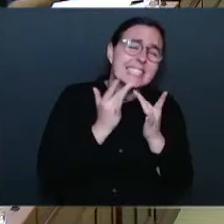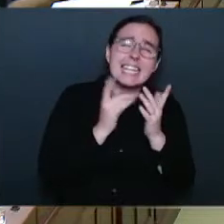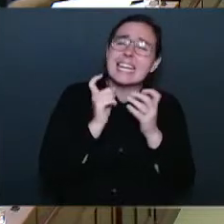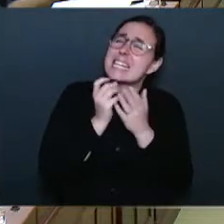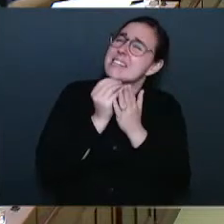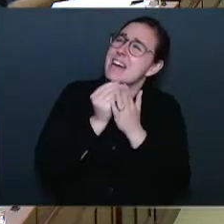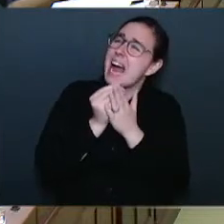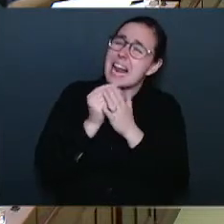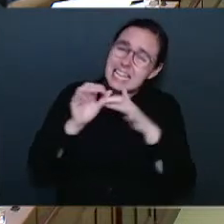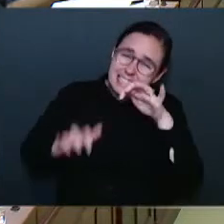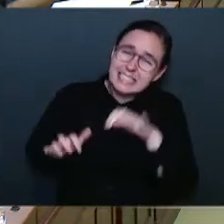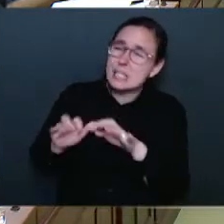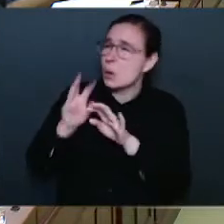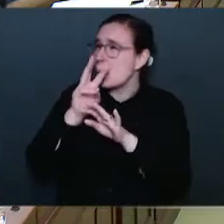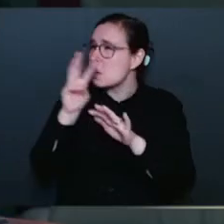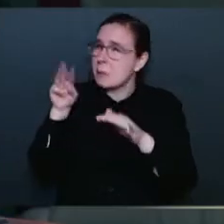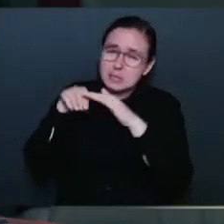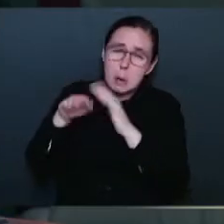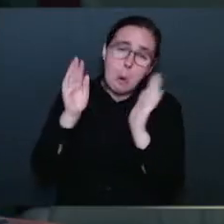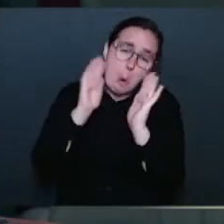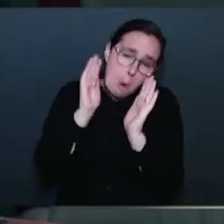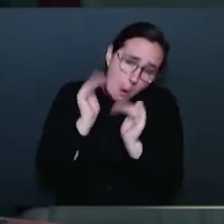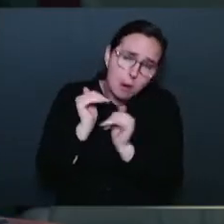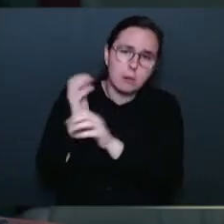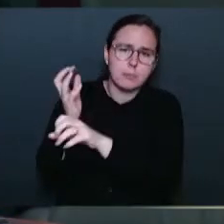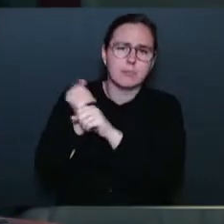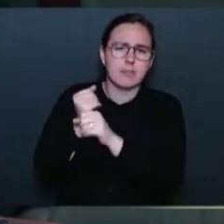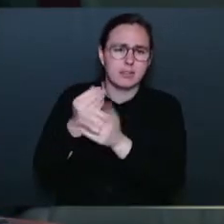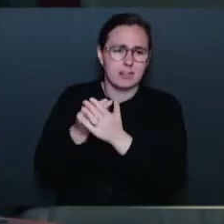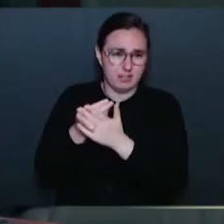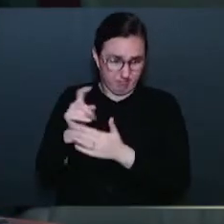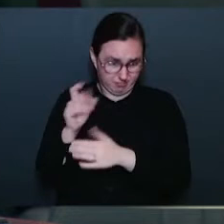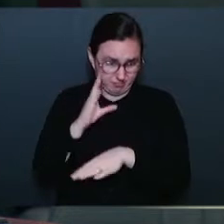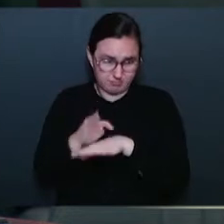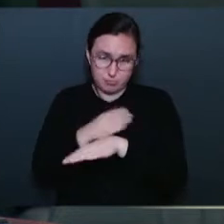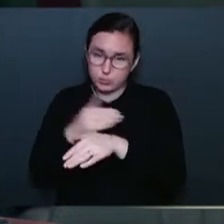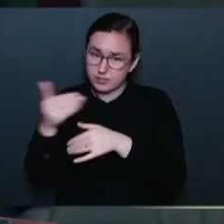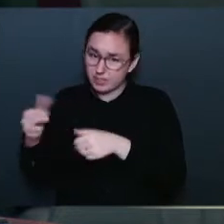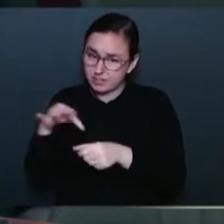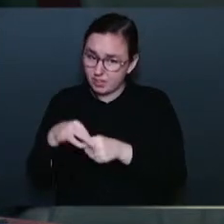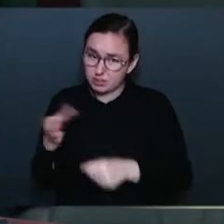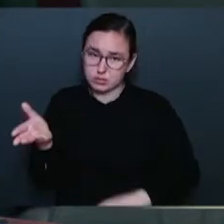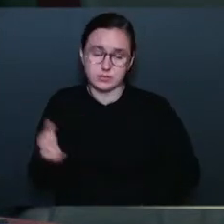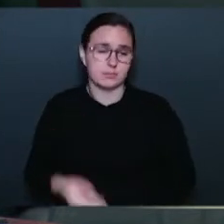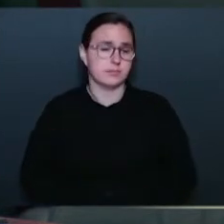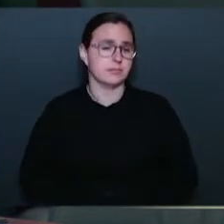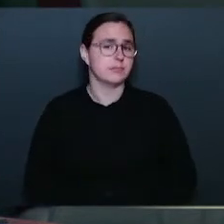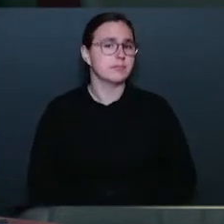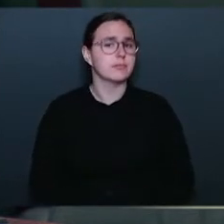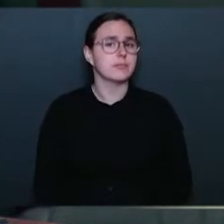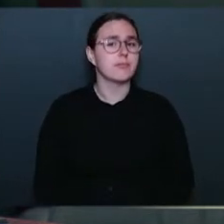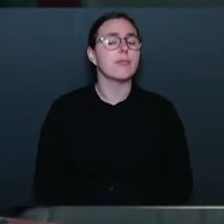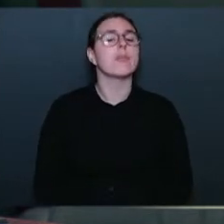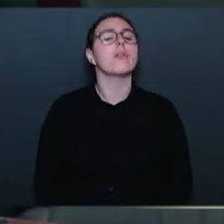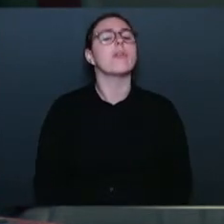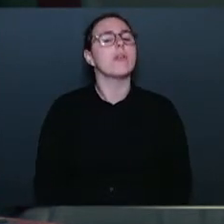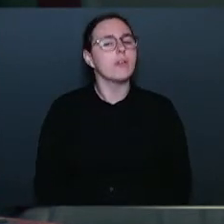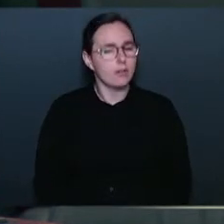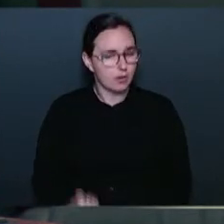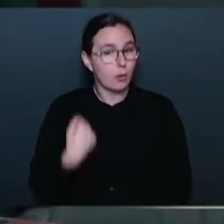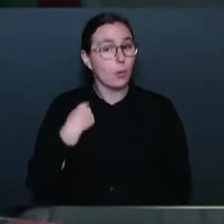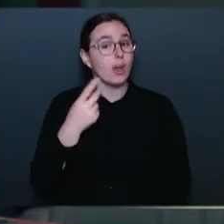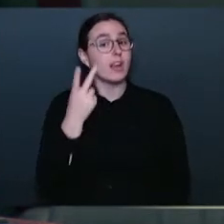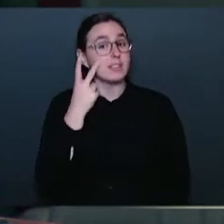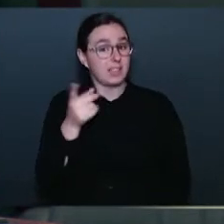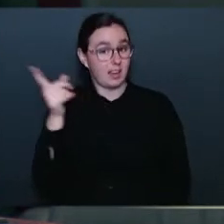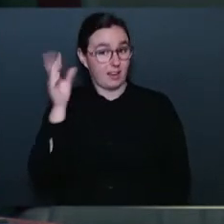the premiere Mr Speaker I think we saw from the federal program for serve that the portal access actually works very well and we